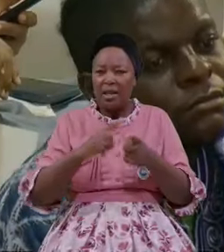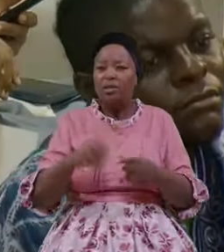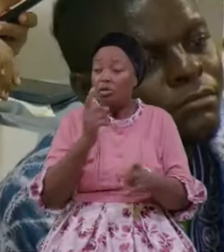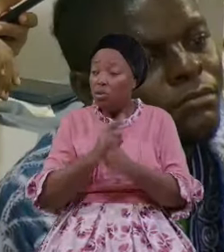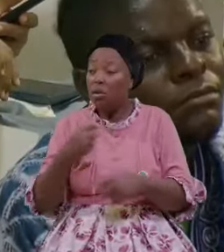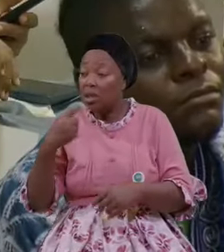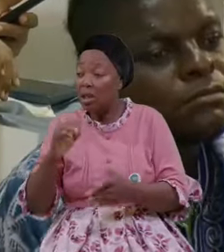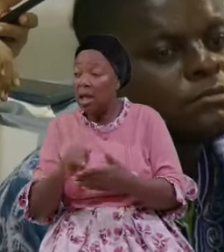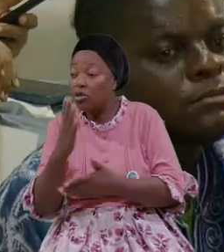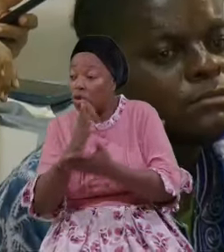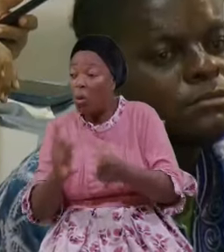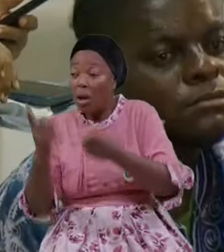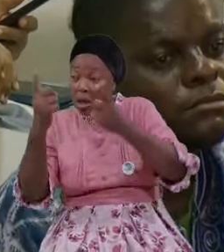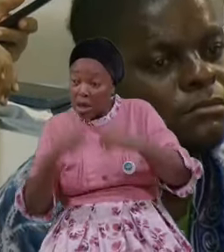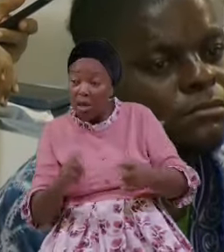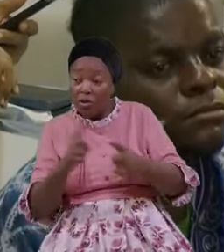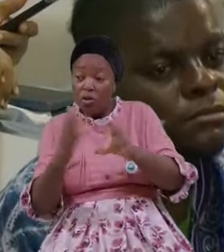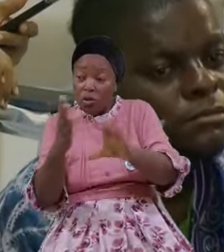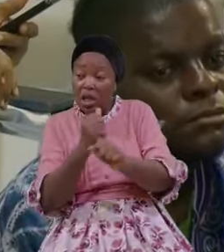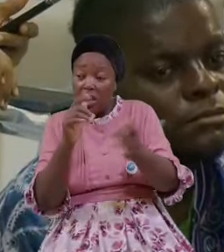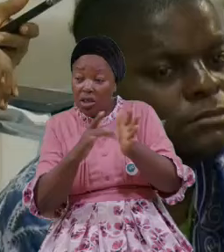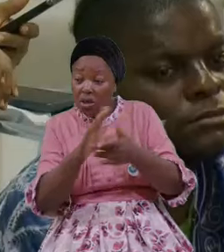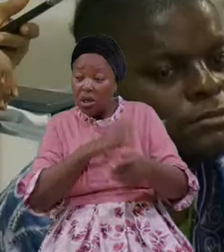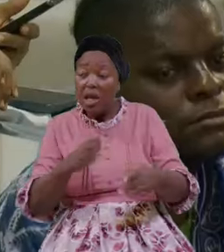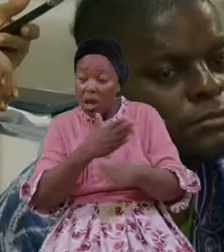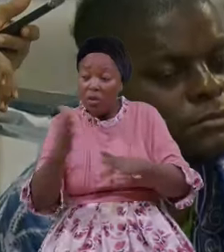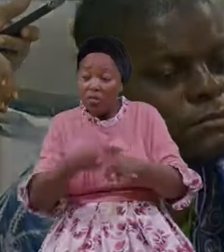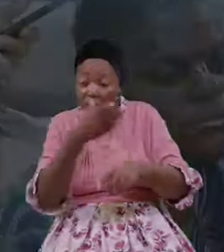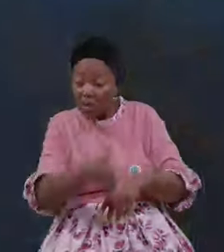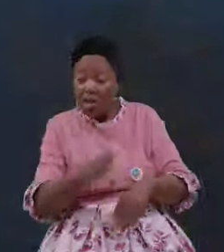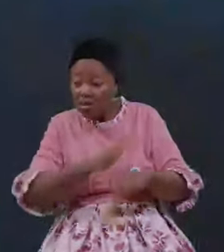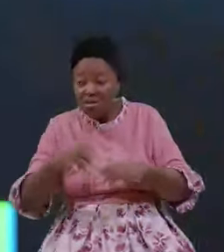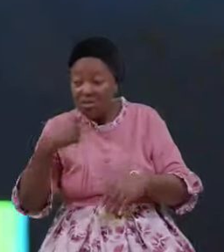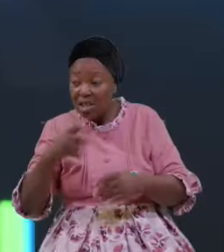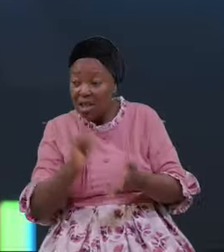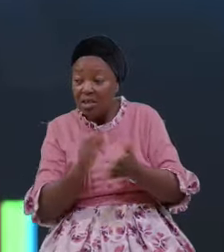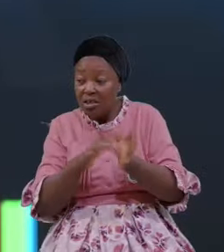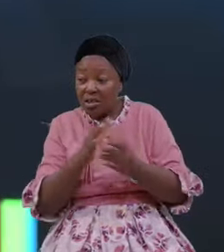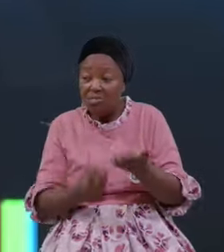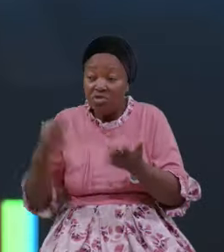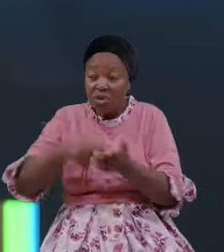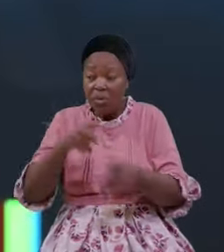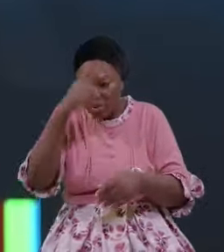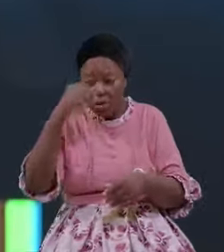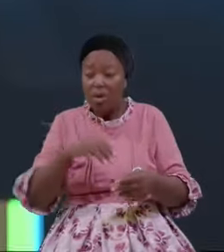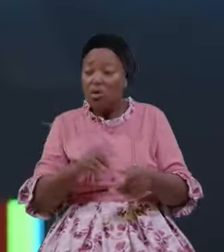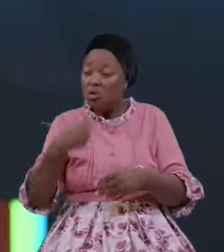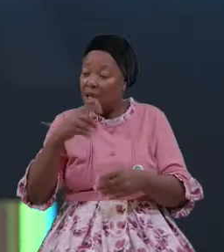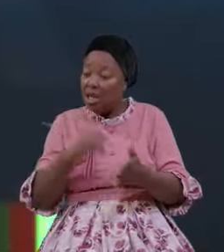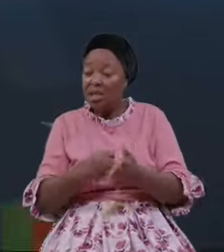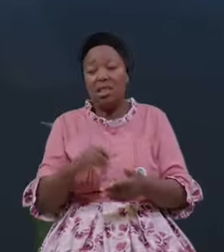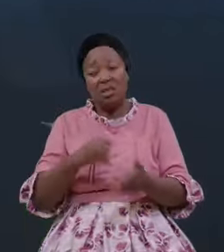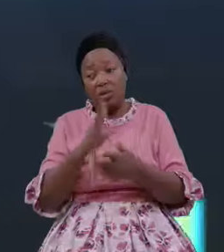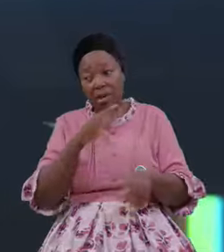come to take him away when you were sleeping. Isn't it a crime